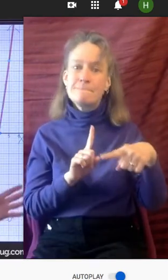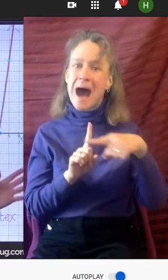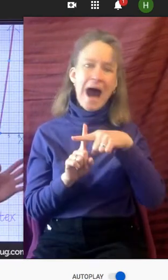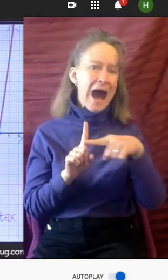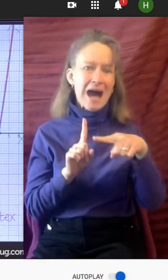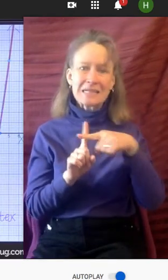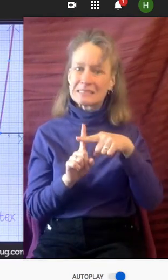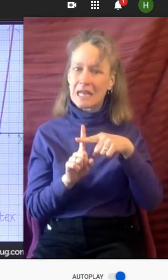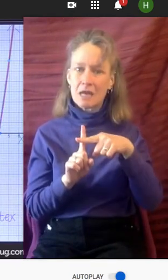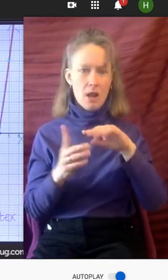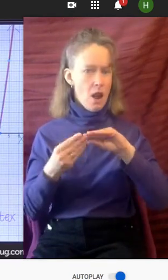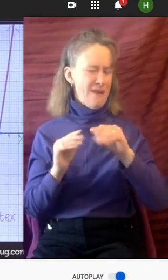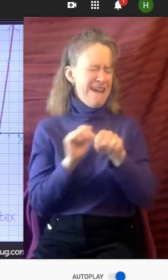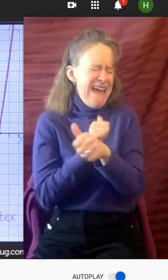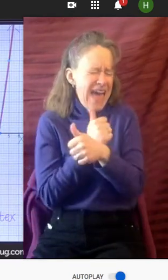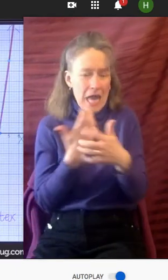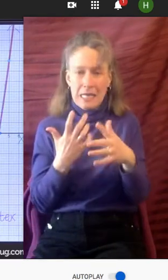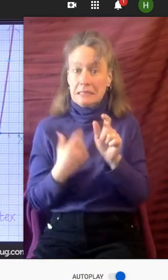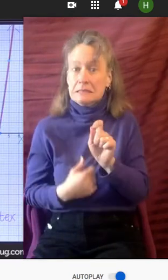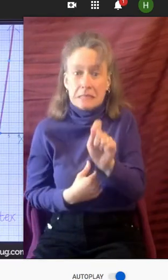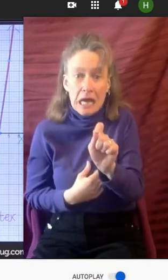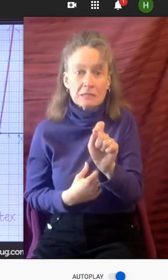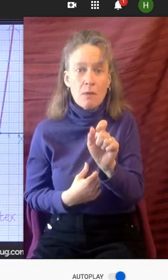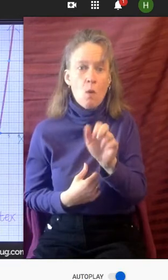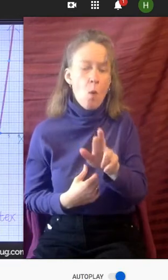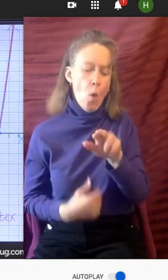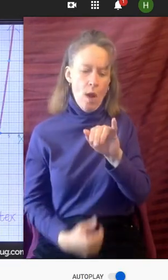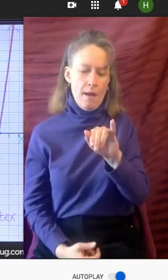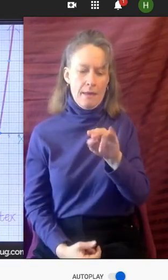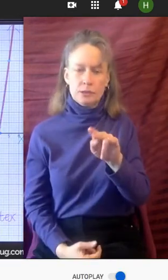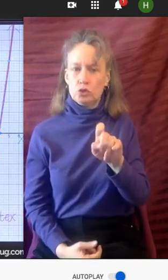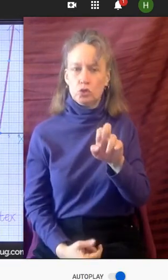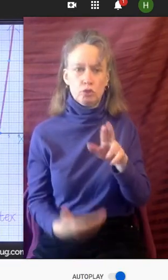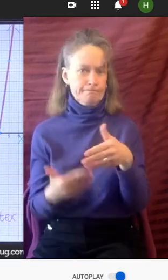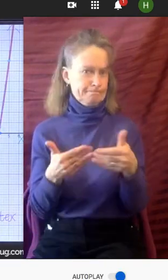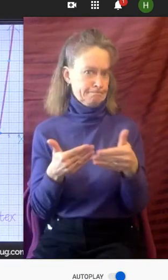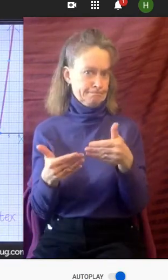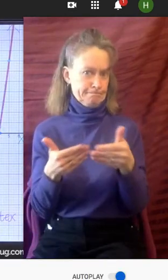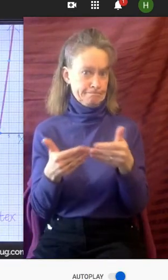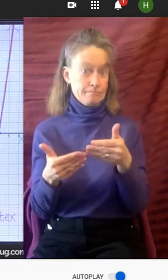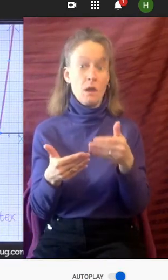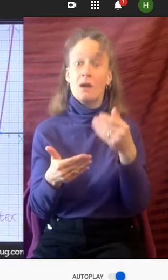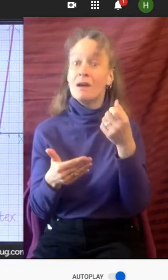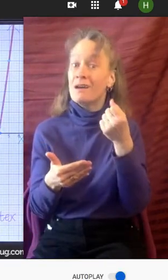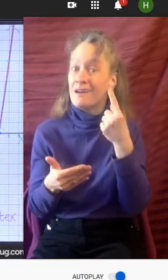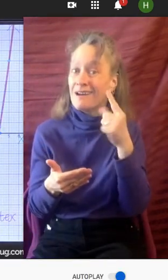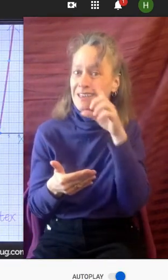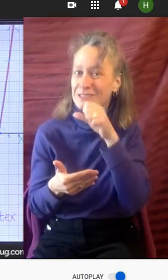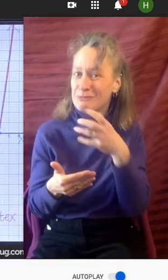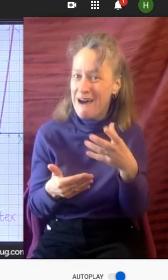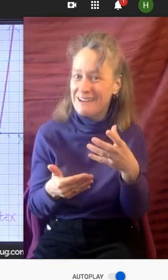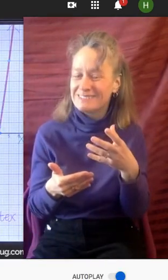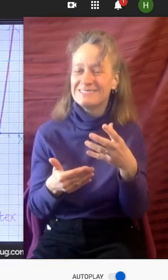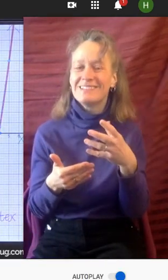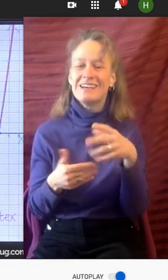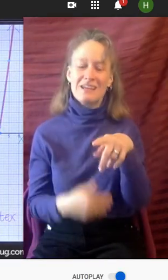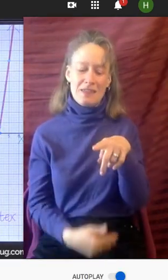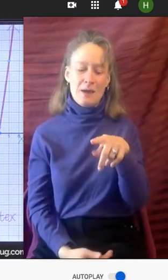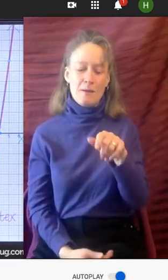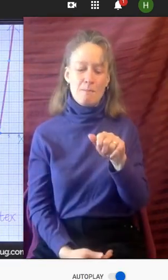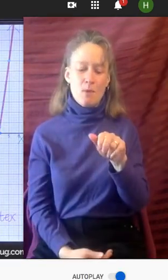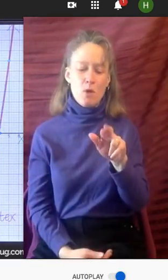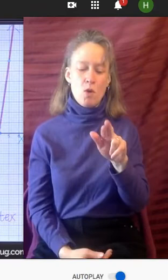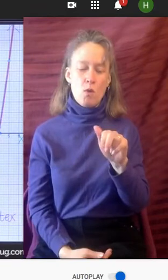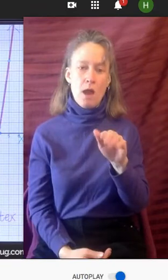any positive numbers for x. Now, guess what? Parabola can also take on any negative values for